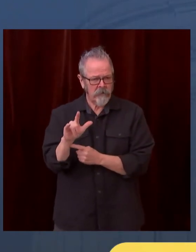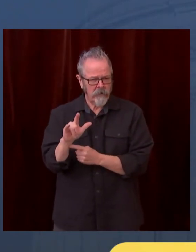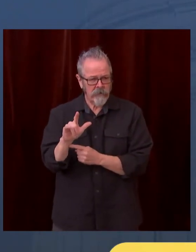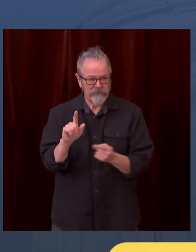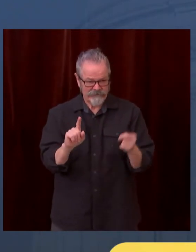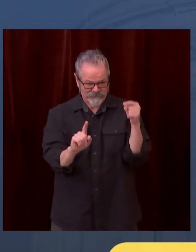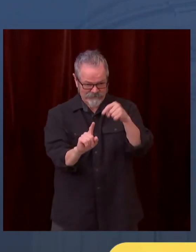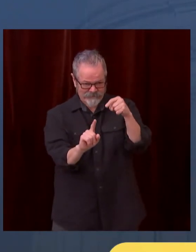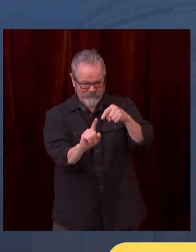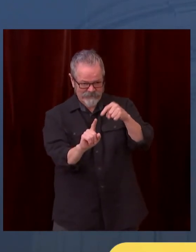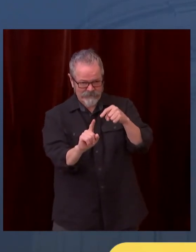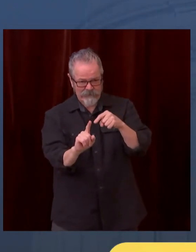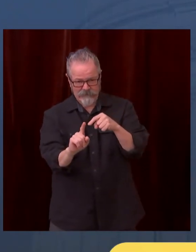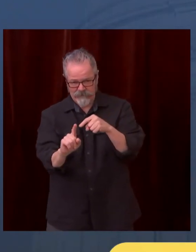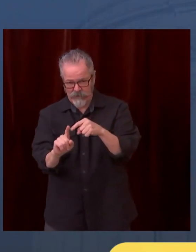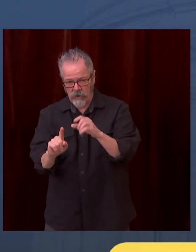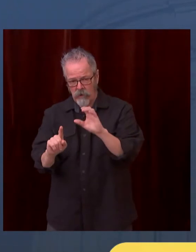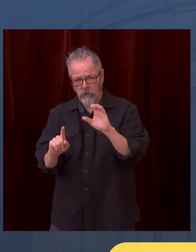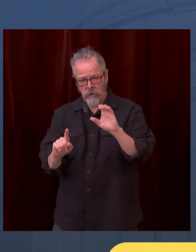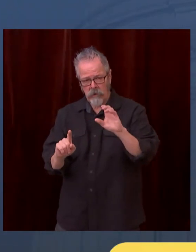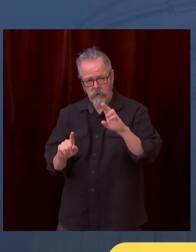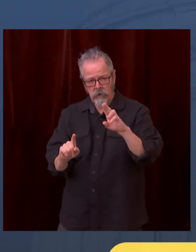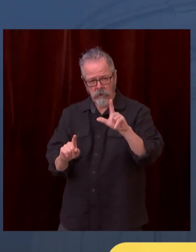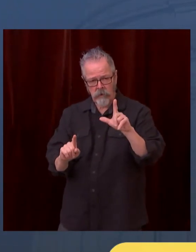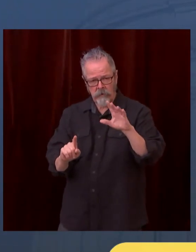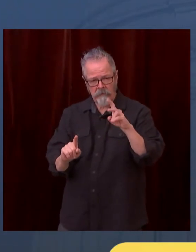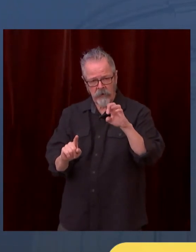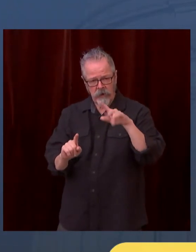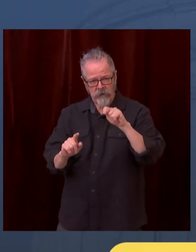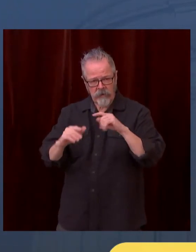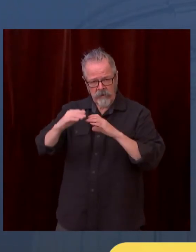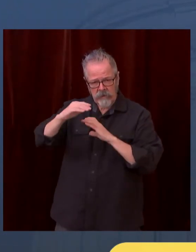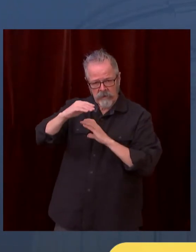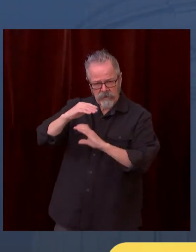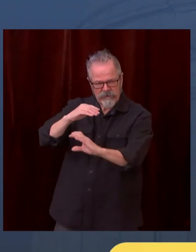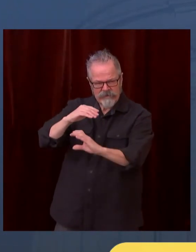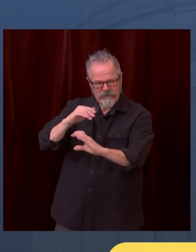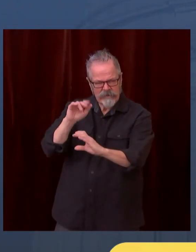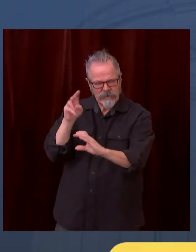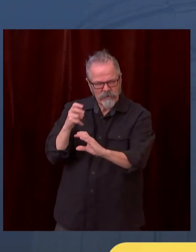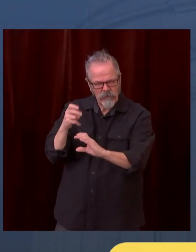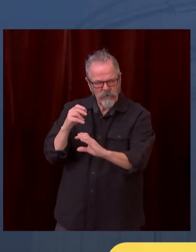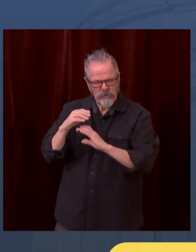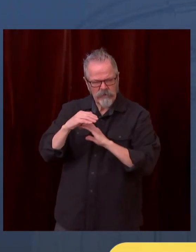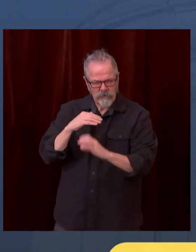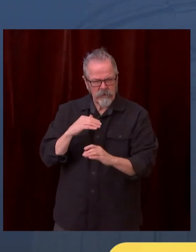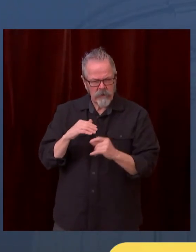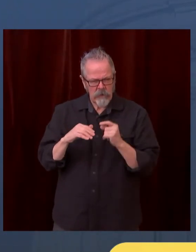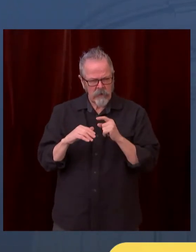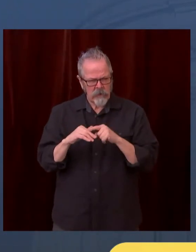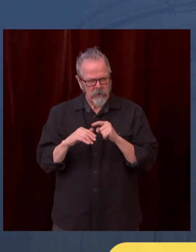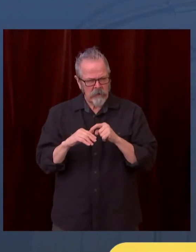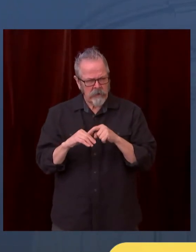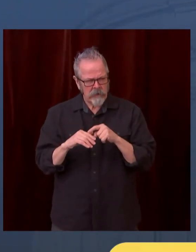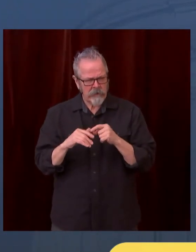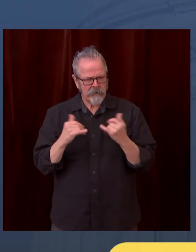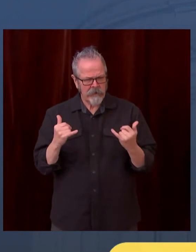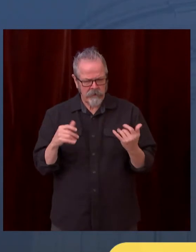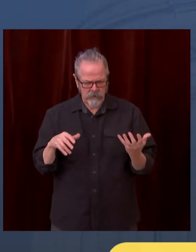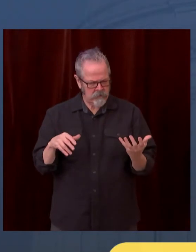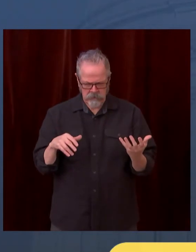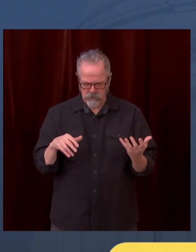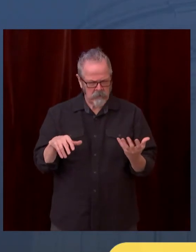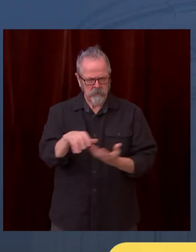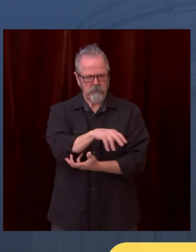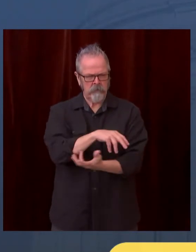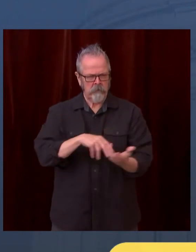reworked, and now a majority of the funds are going into transportation the next 16 years. Not all of it, of course. And I wonder